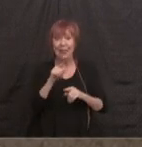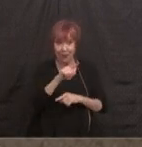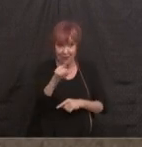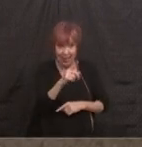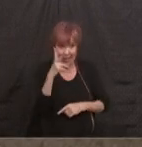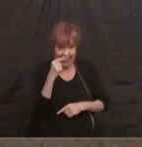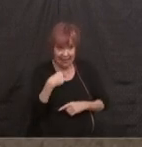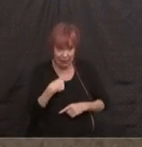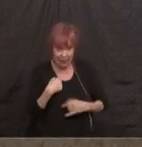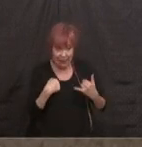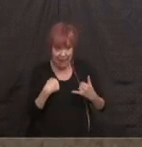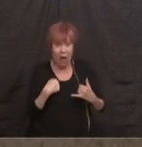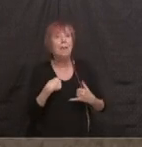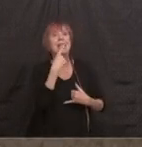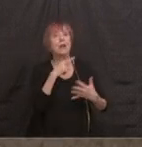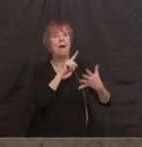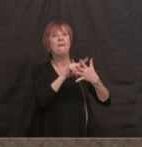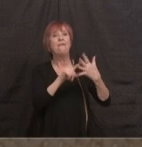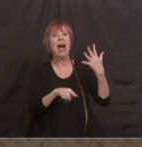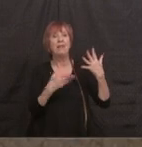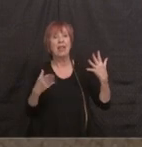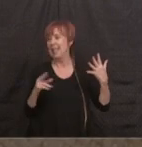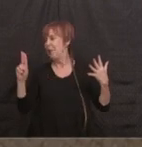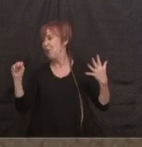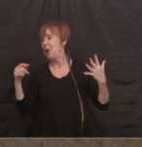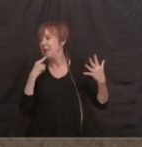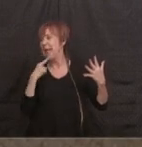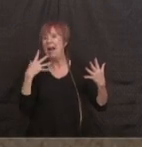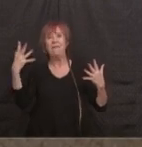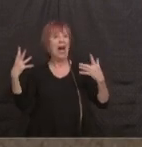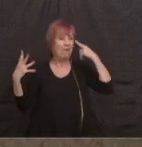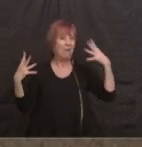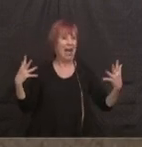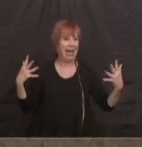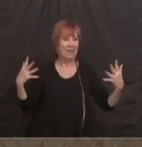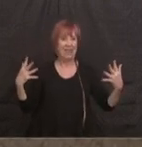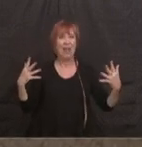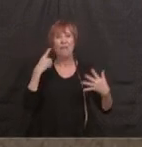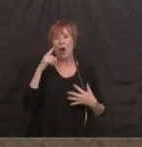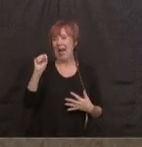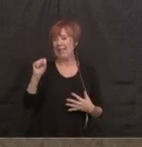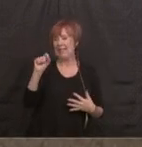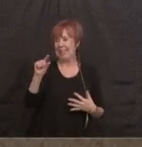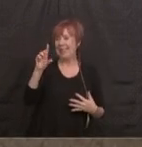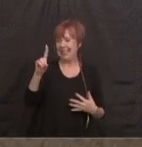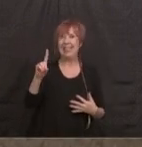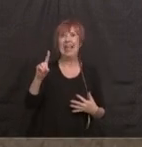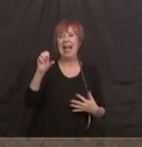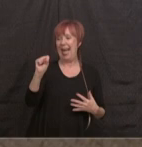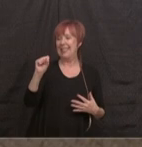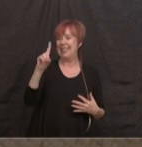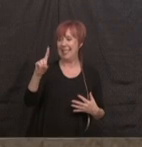to do five very specific things. We call this at the UN Foundation five for five. Five things for SDG 5. That's the SDG,